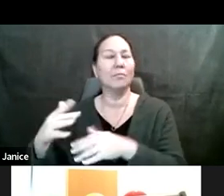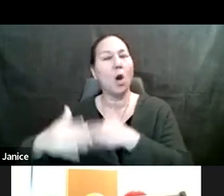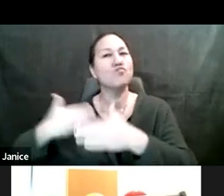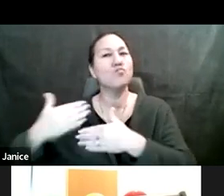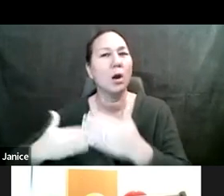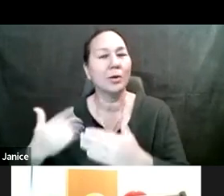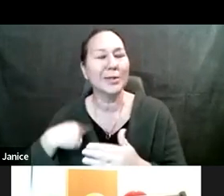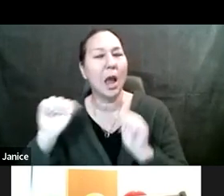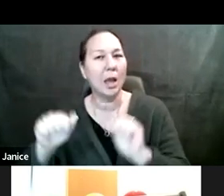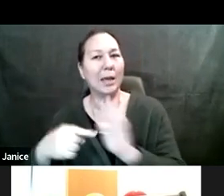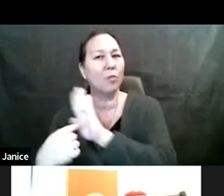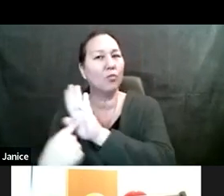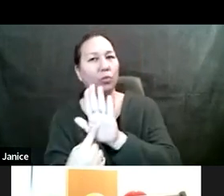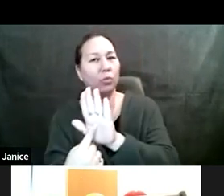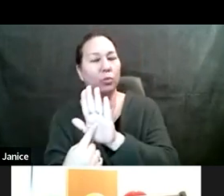s